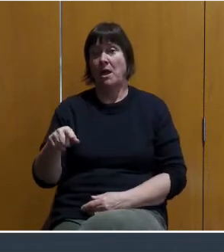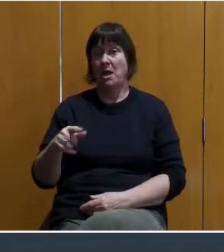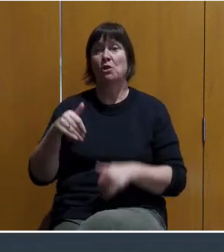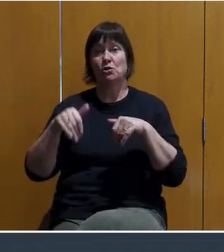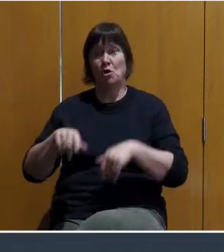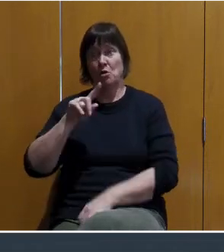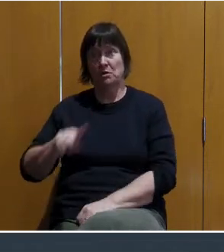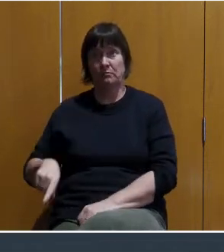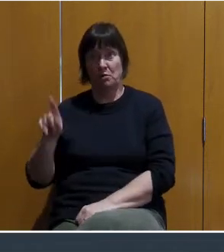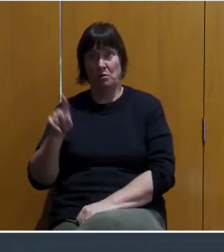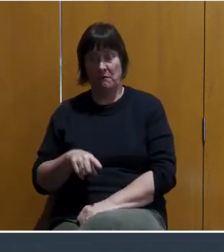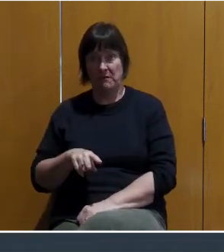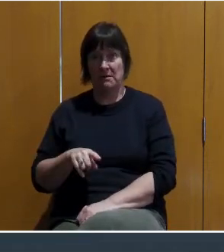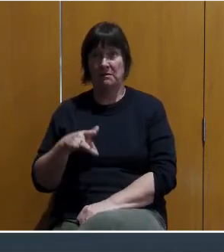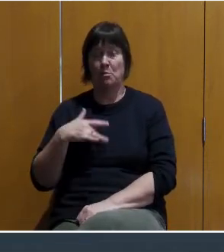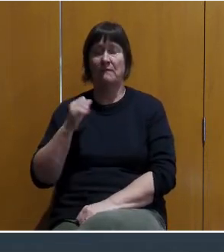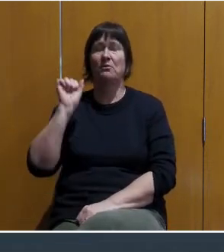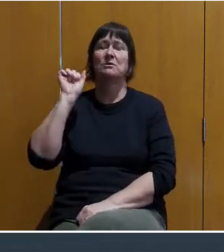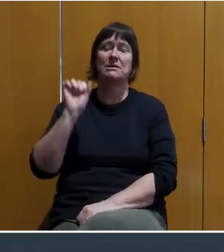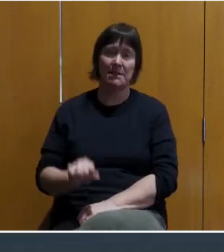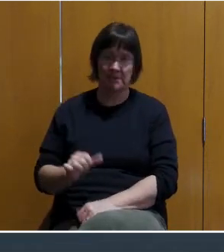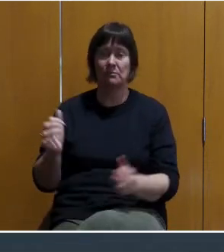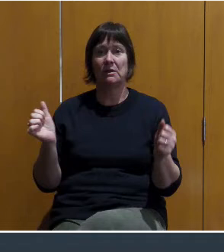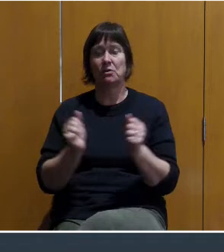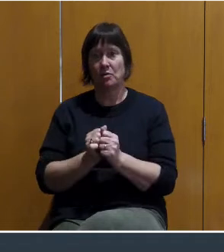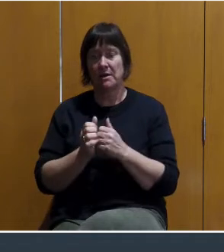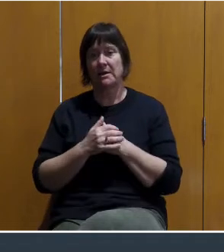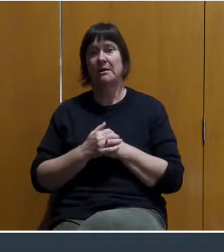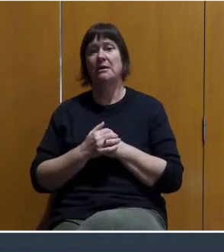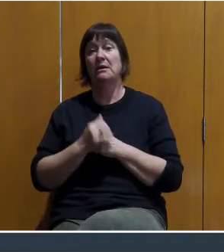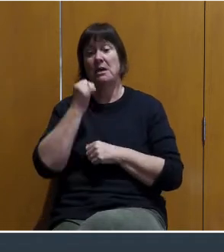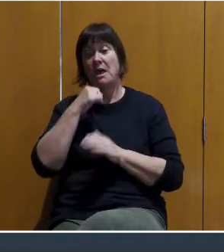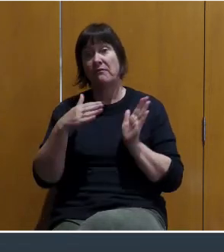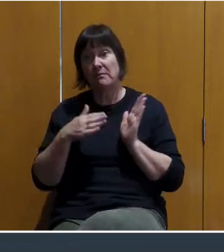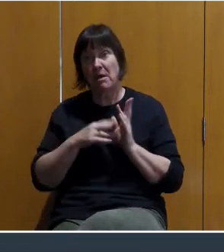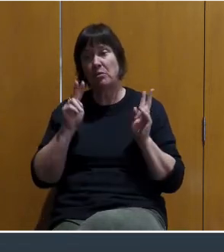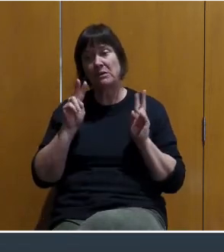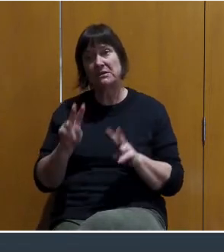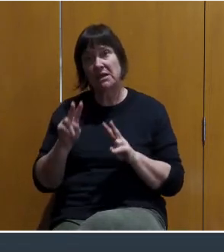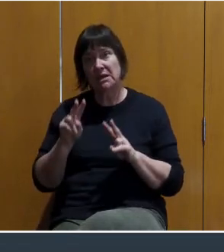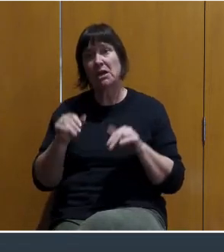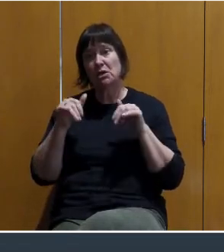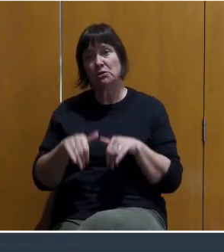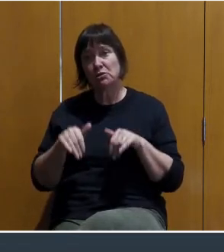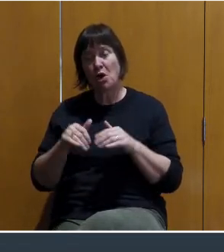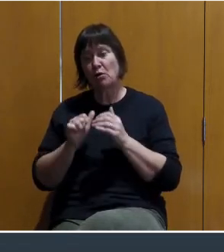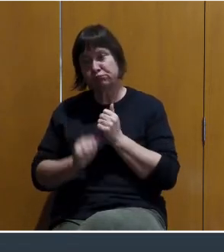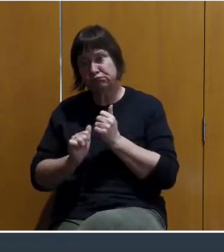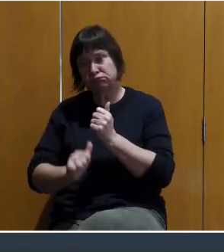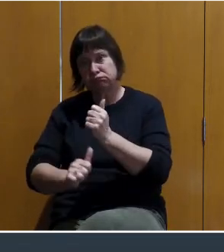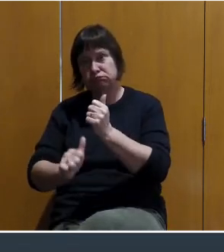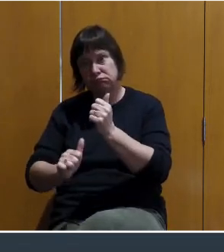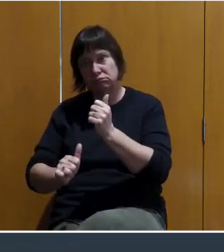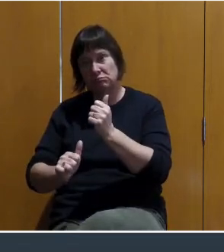that and feel it's long overdue. On a monthly basis, we see increasing dog excrement on the